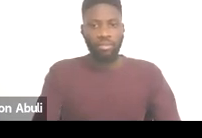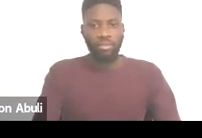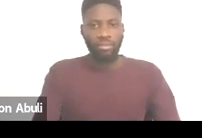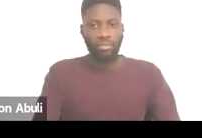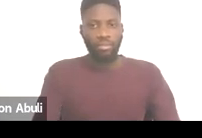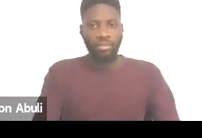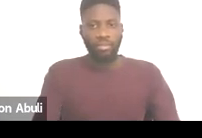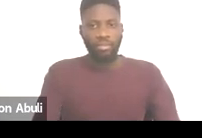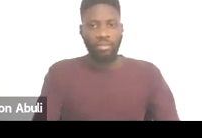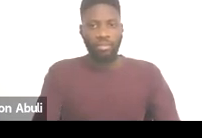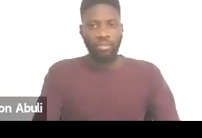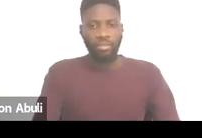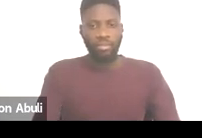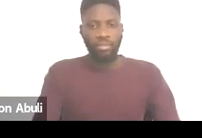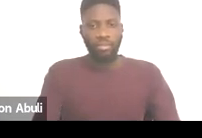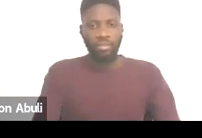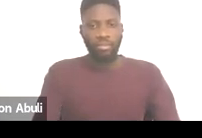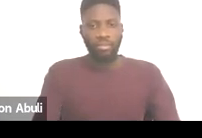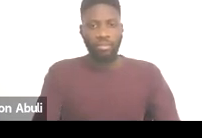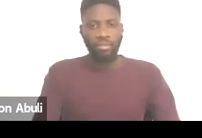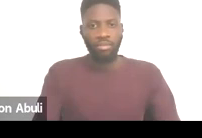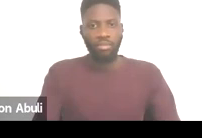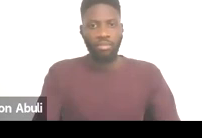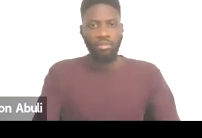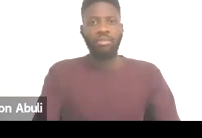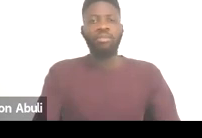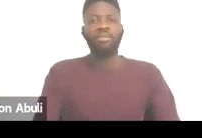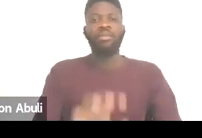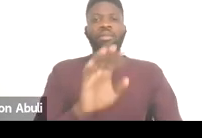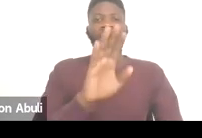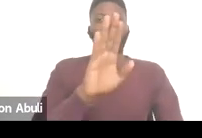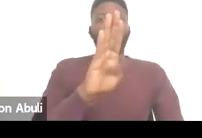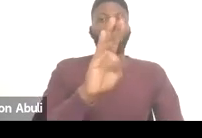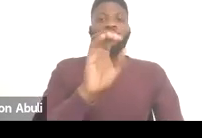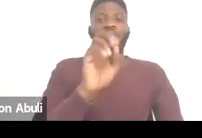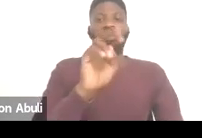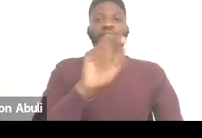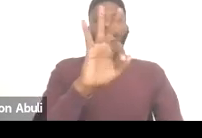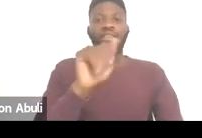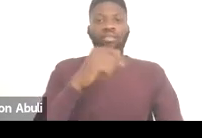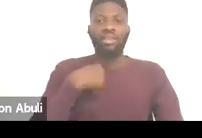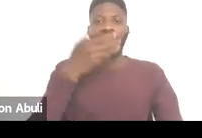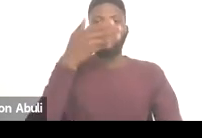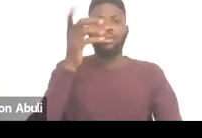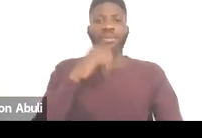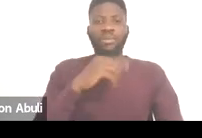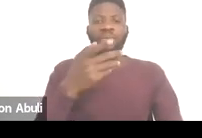Boniface Right. and Boniface already answered. The one on the I've already answered.